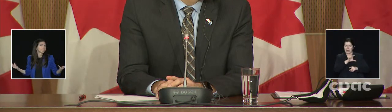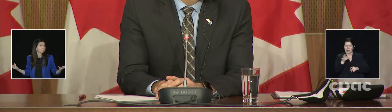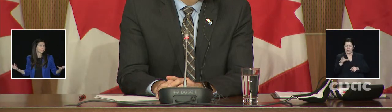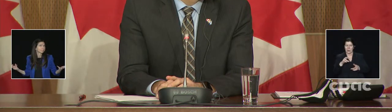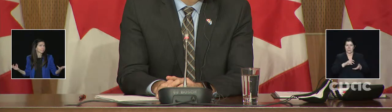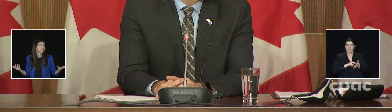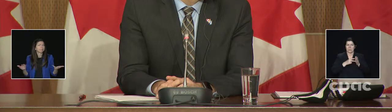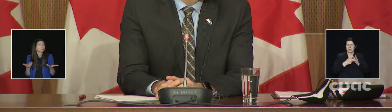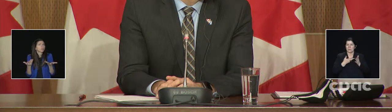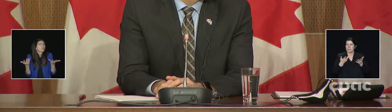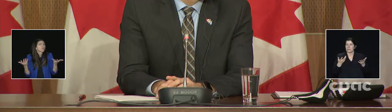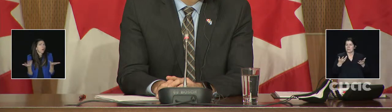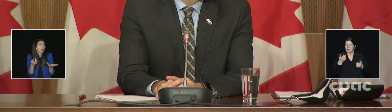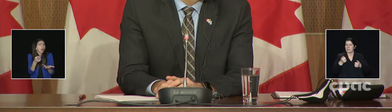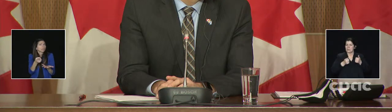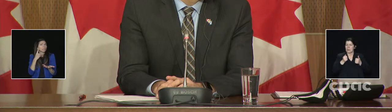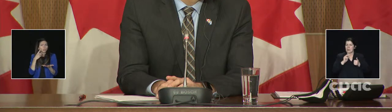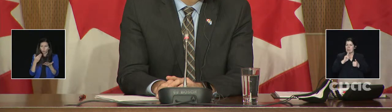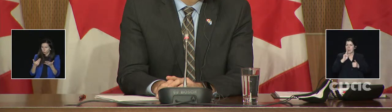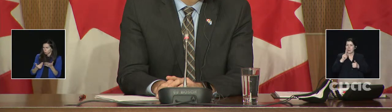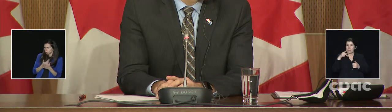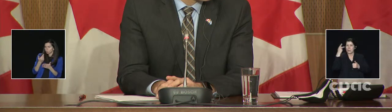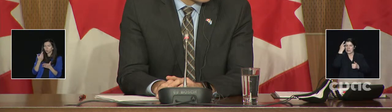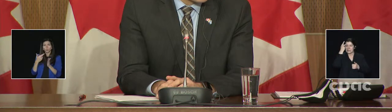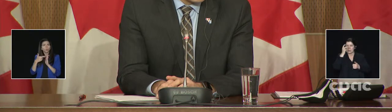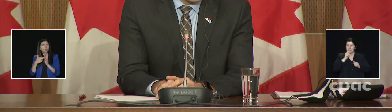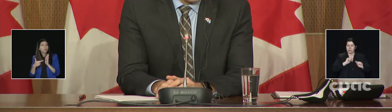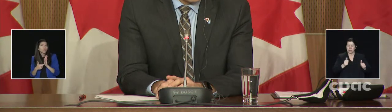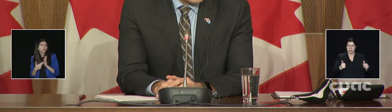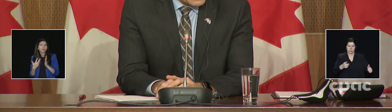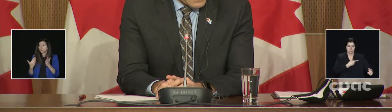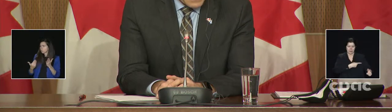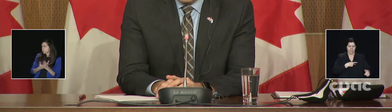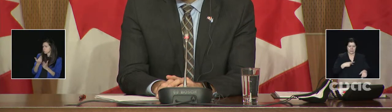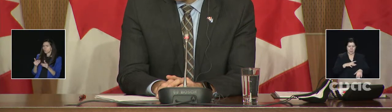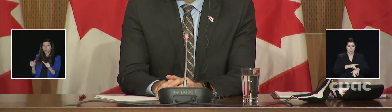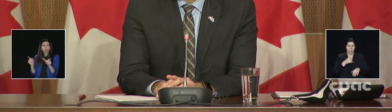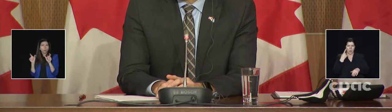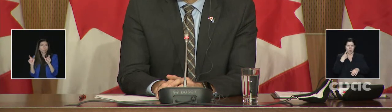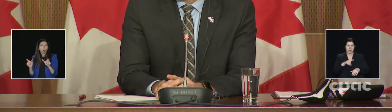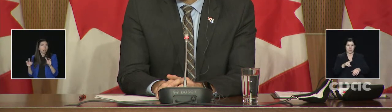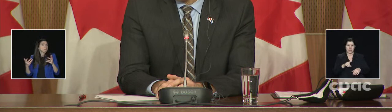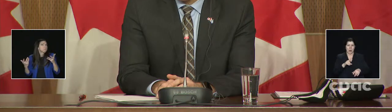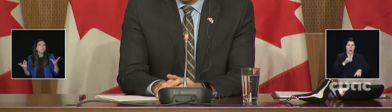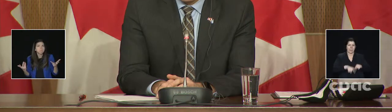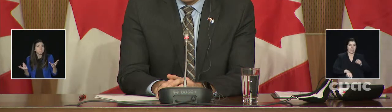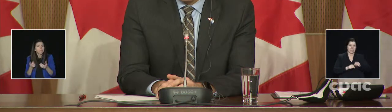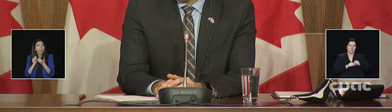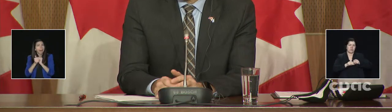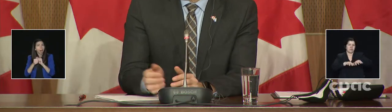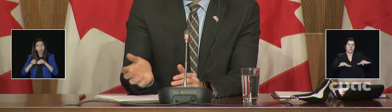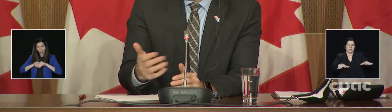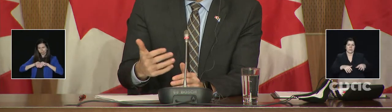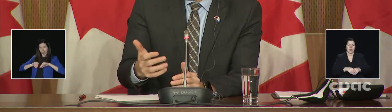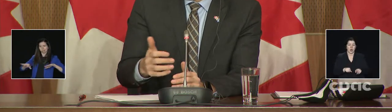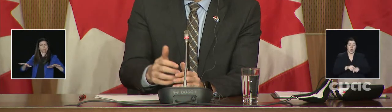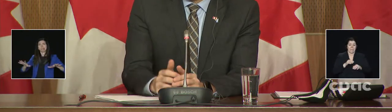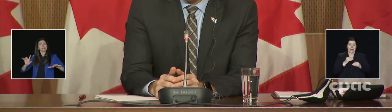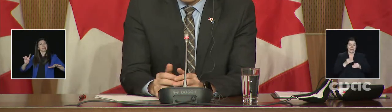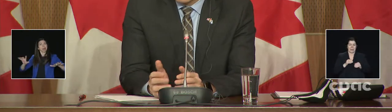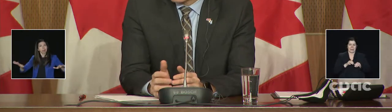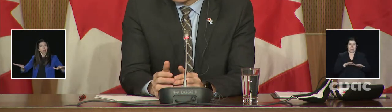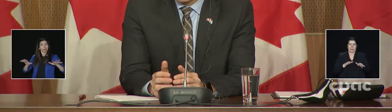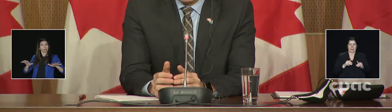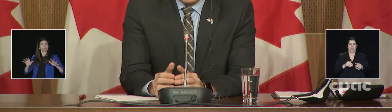ministers in the provinces to limit the spread here? Until now, and Dr. Tam might step